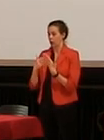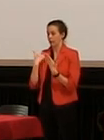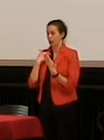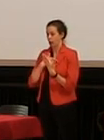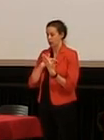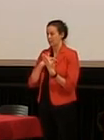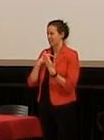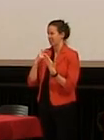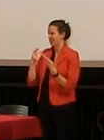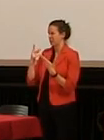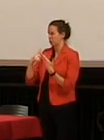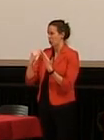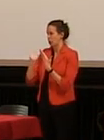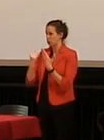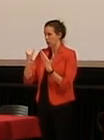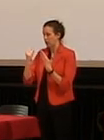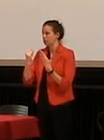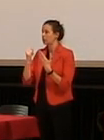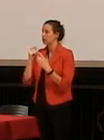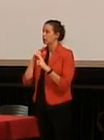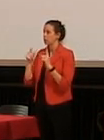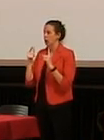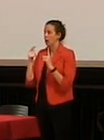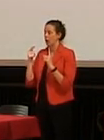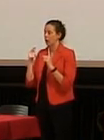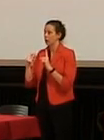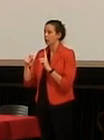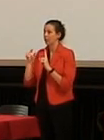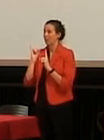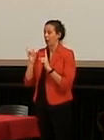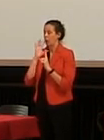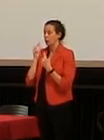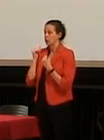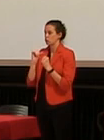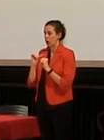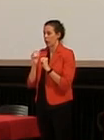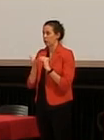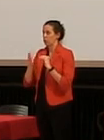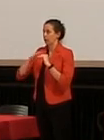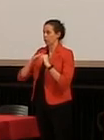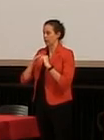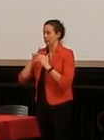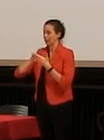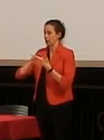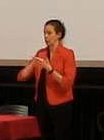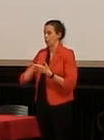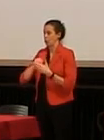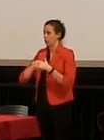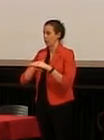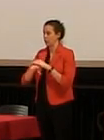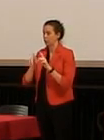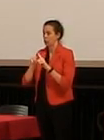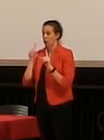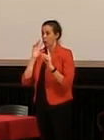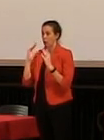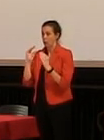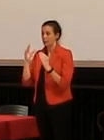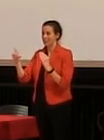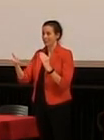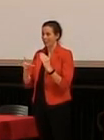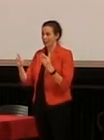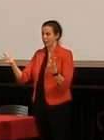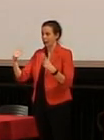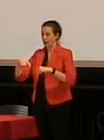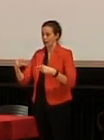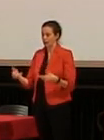to educate the population and also help increase enrollment in the areas that it travels to. So the hope is to get them down here. And so